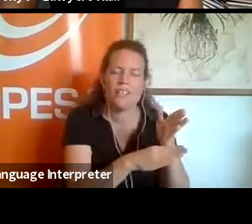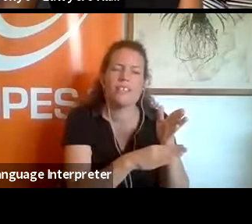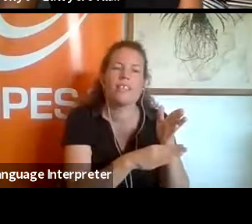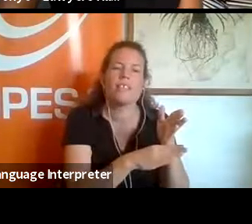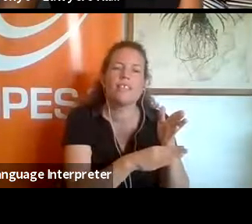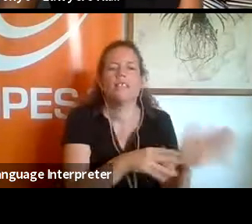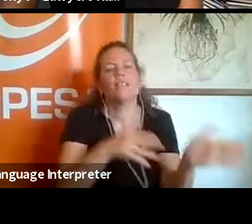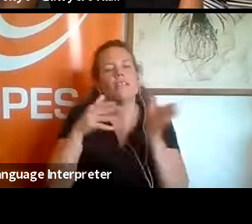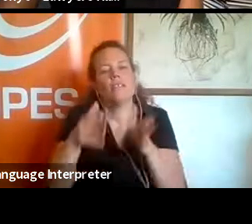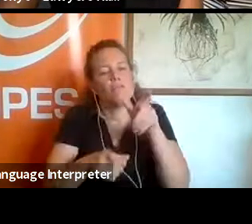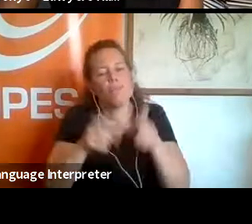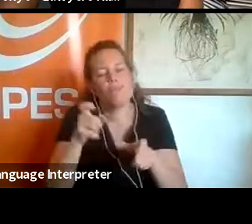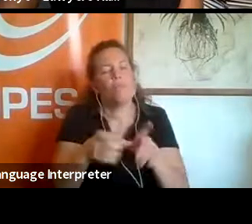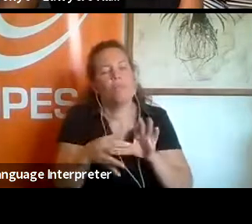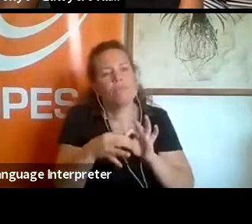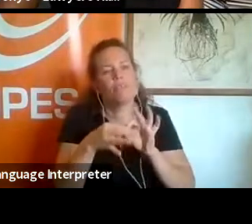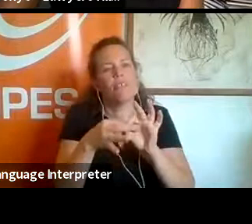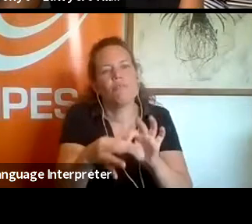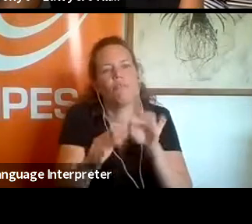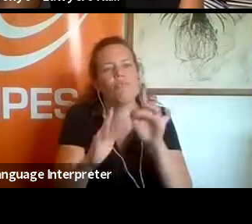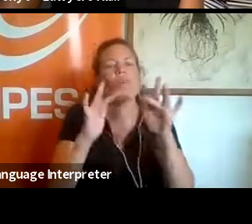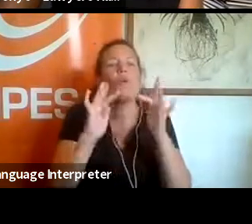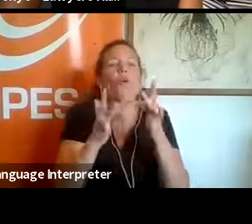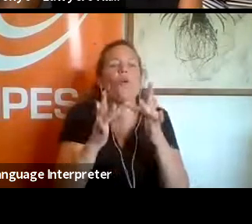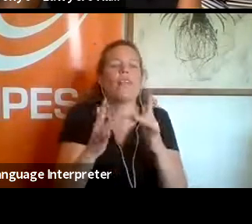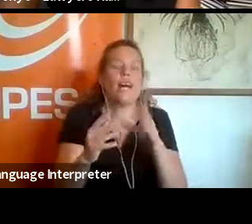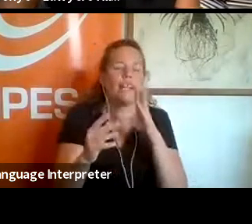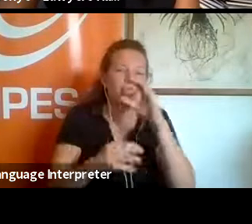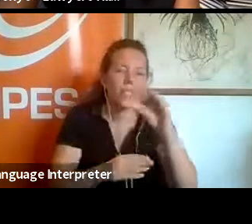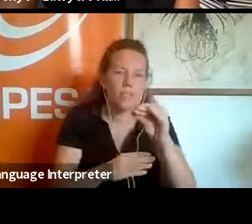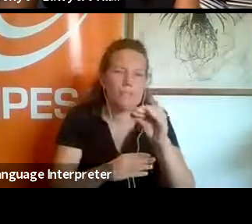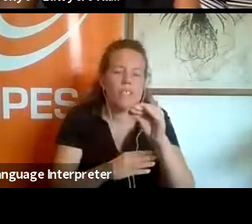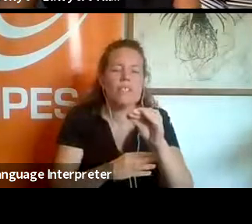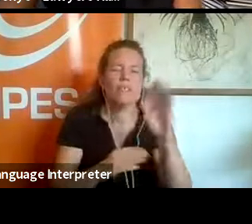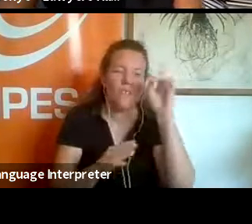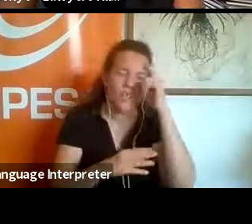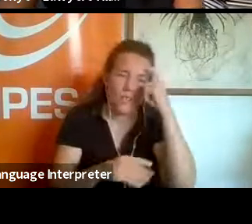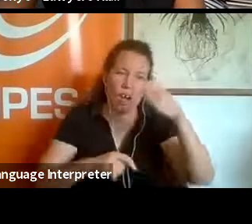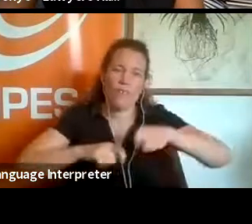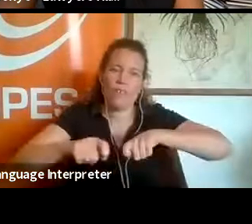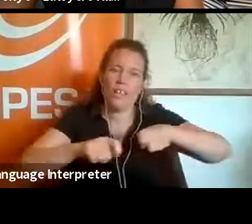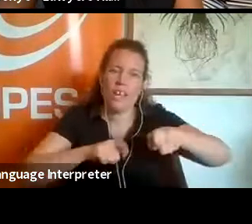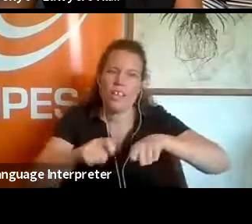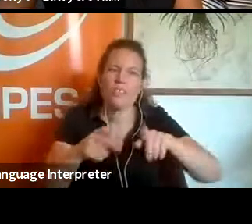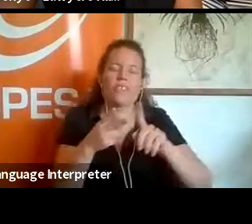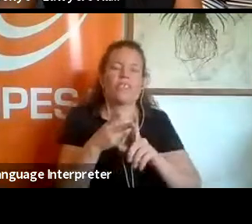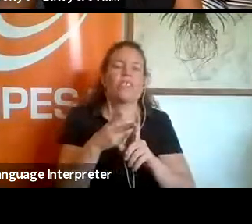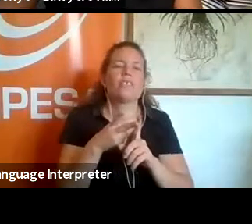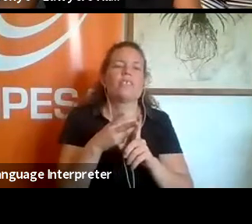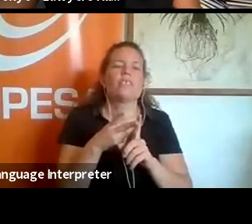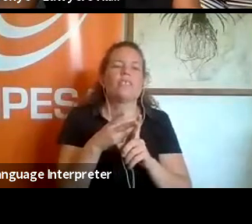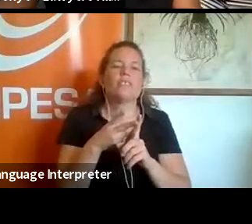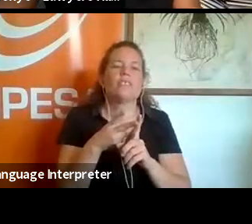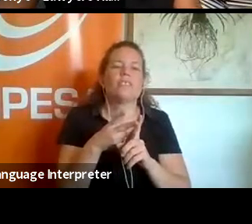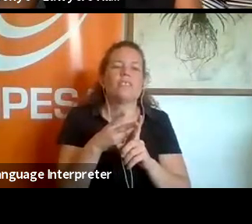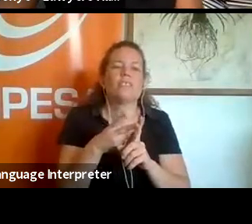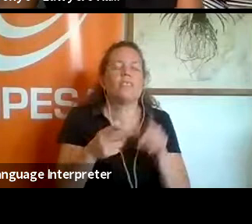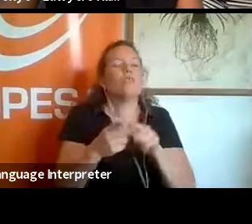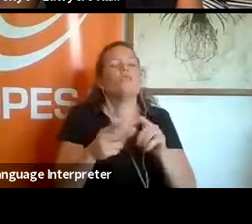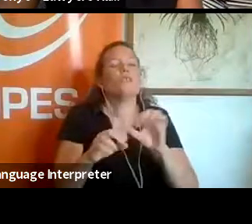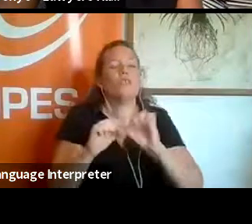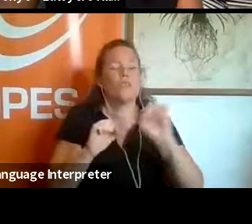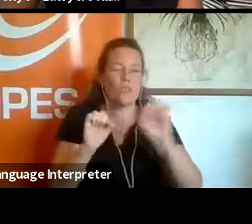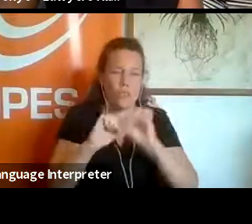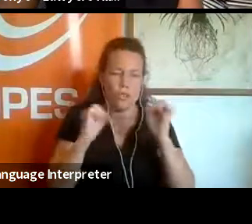involved also in online speech governance. And by that, I mean both state and non-state actors, social media companies